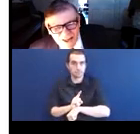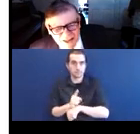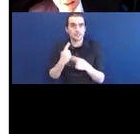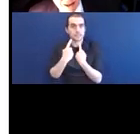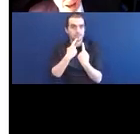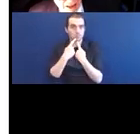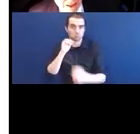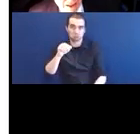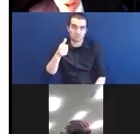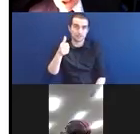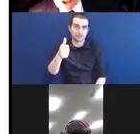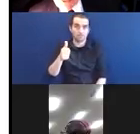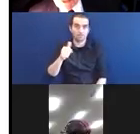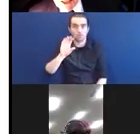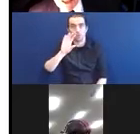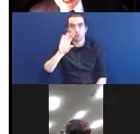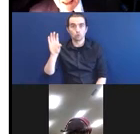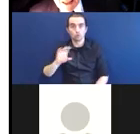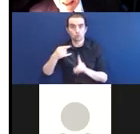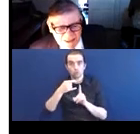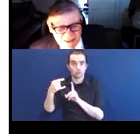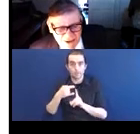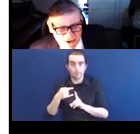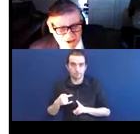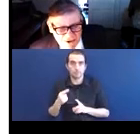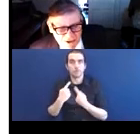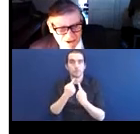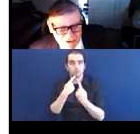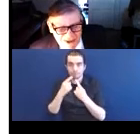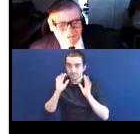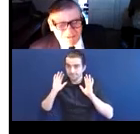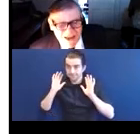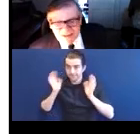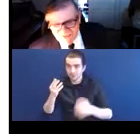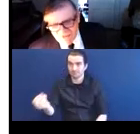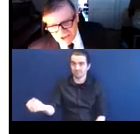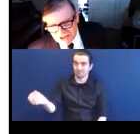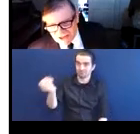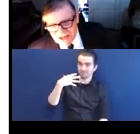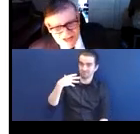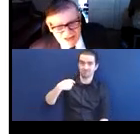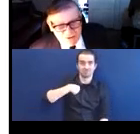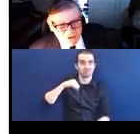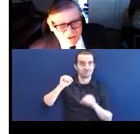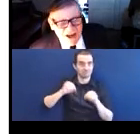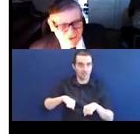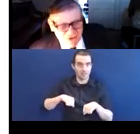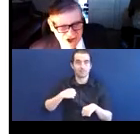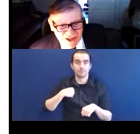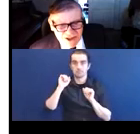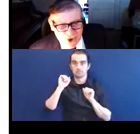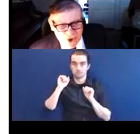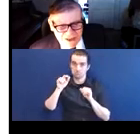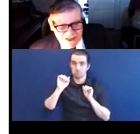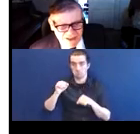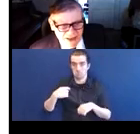it in later sessions, particularly these seminars, because we want as many different voices as possible. And I appreciate it's